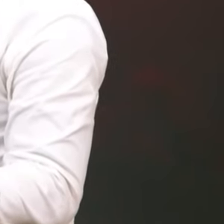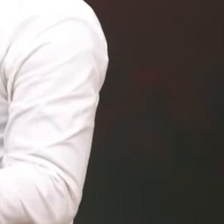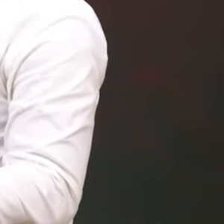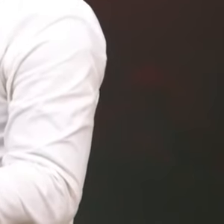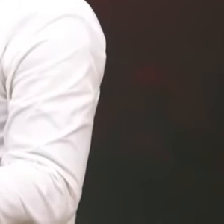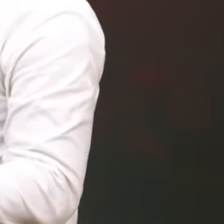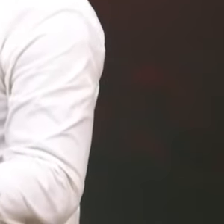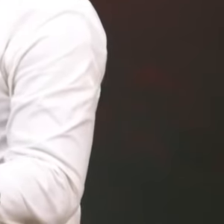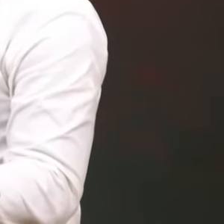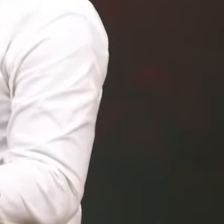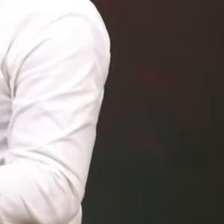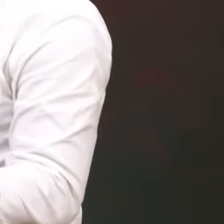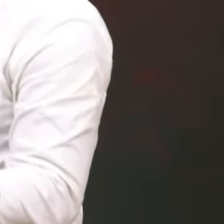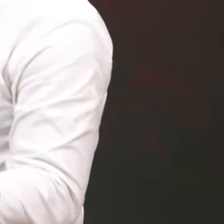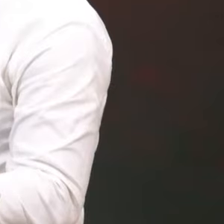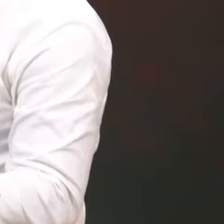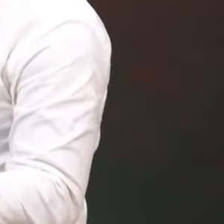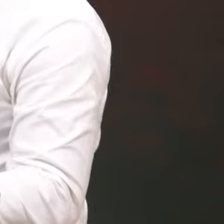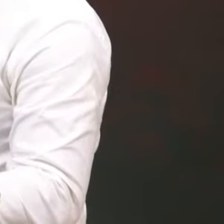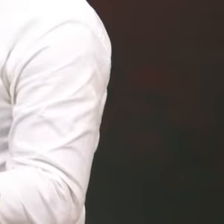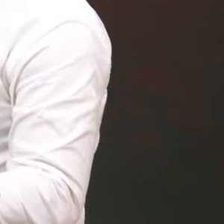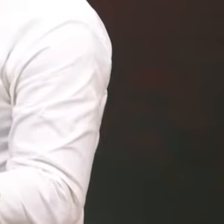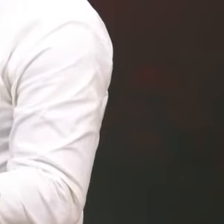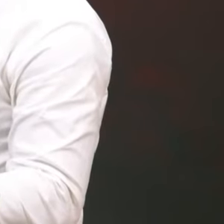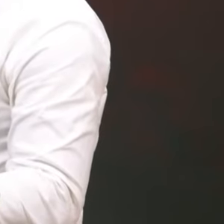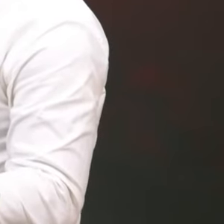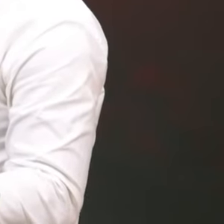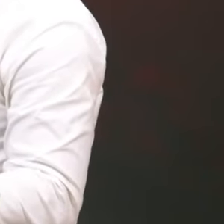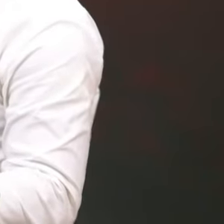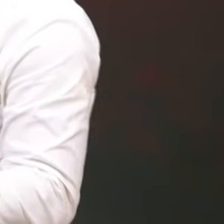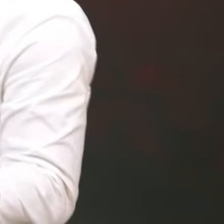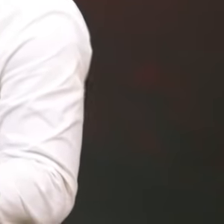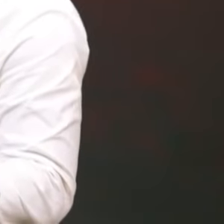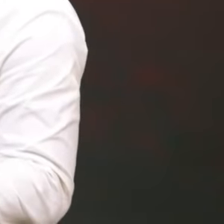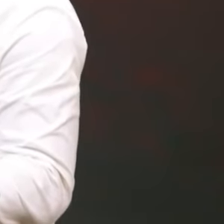truth, and the life. Jesus is the way.